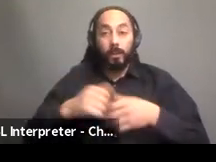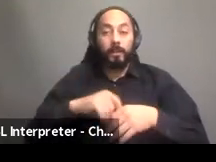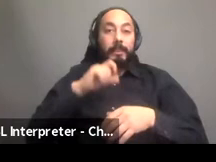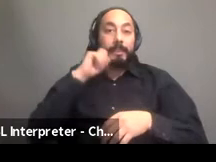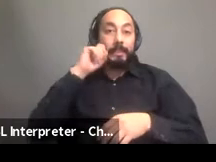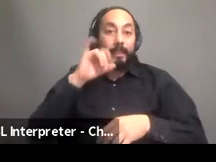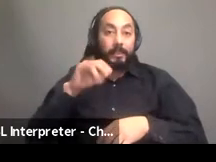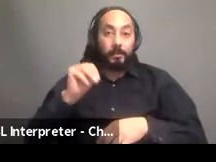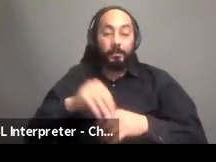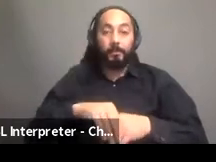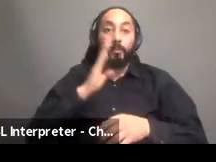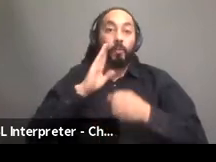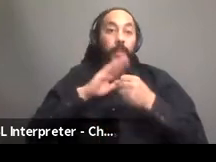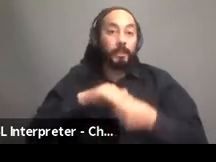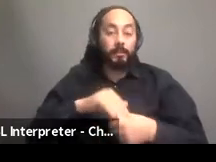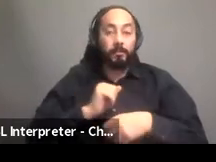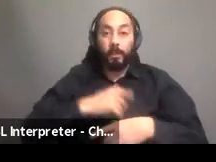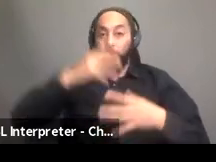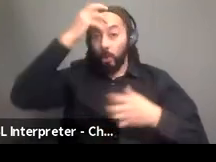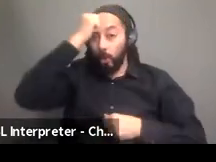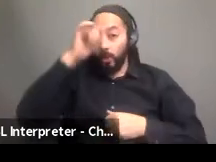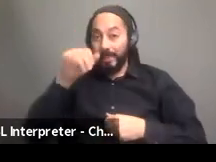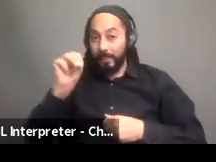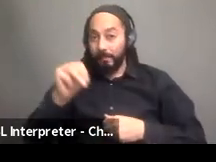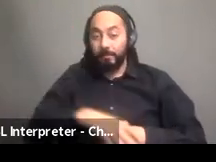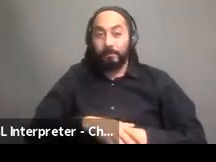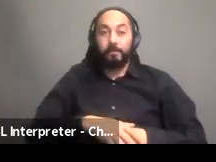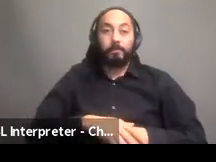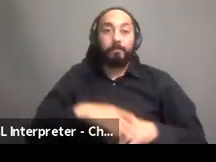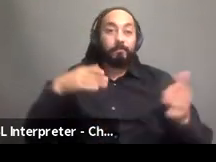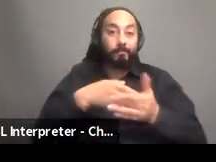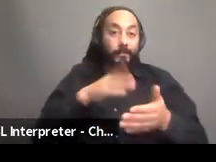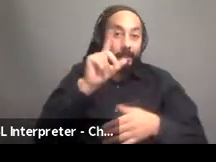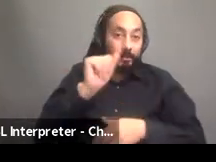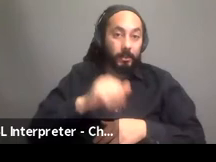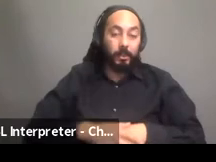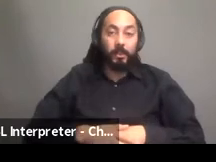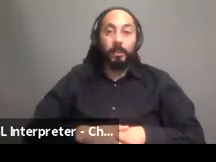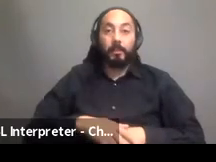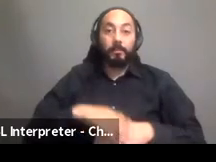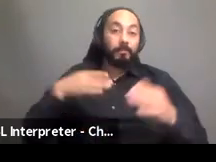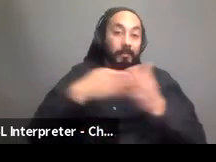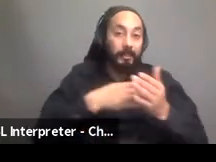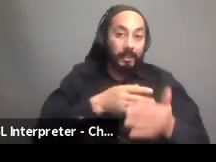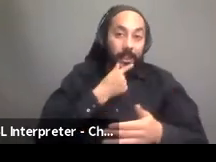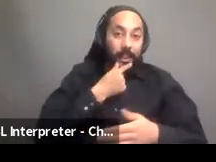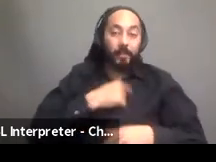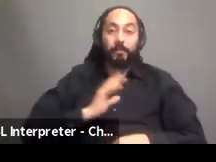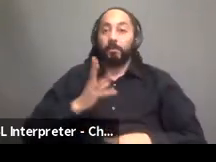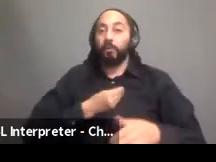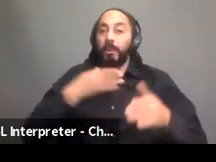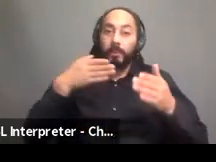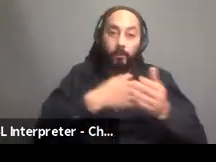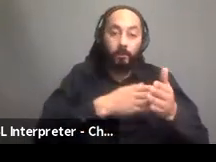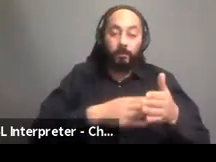sexism, racism, colonialism, ableism, homophobia as well, and transphobia.